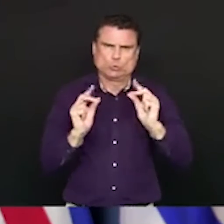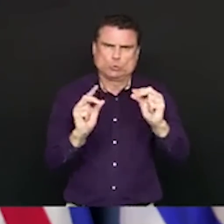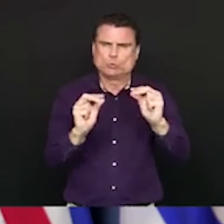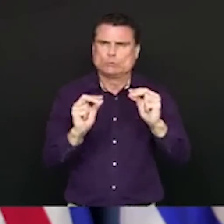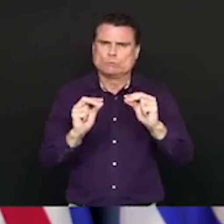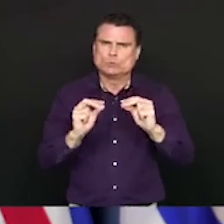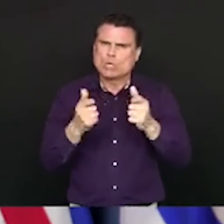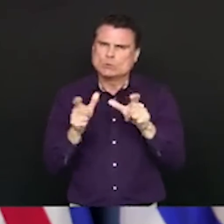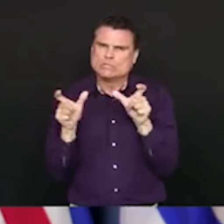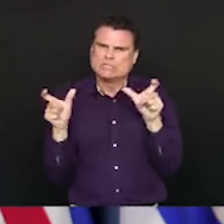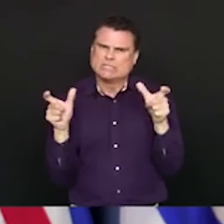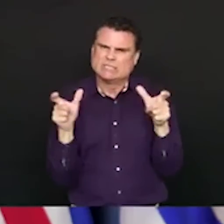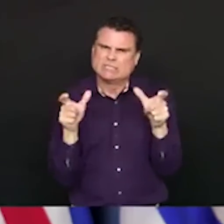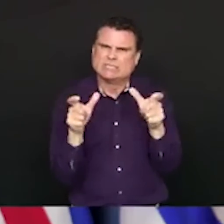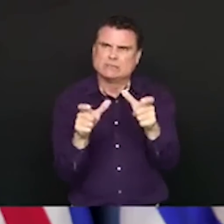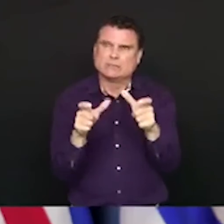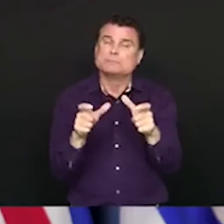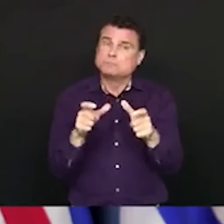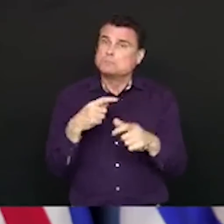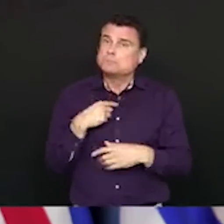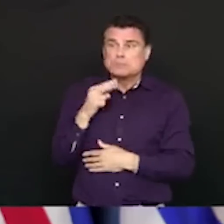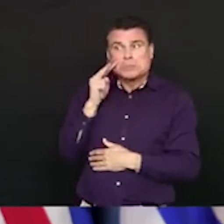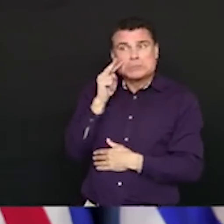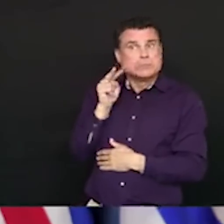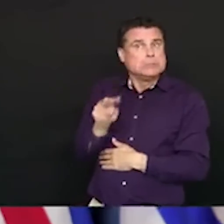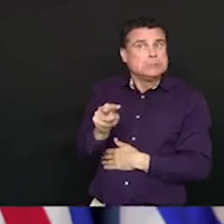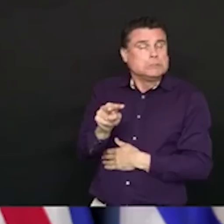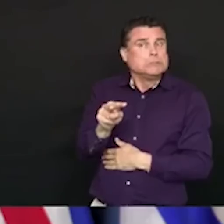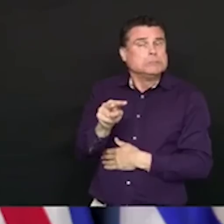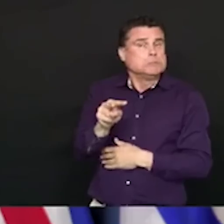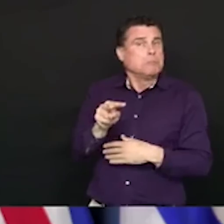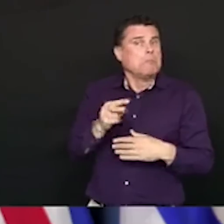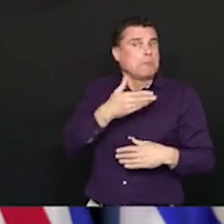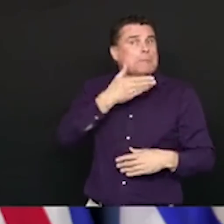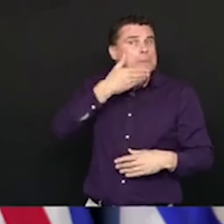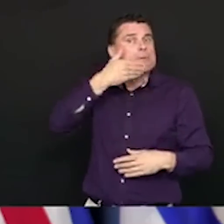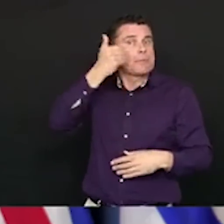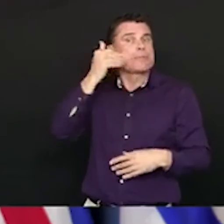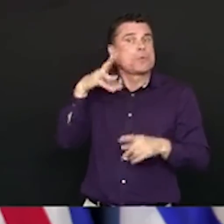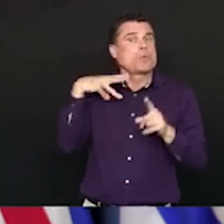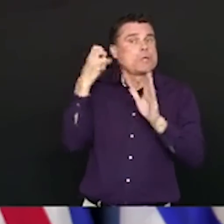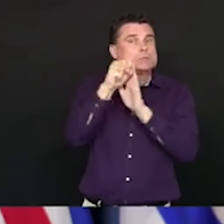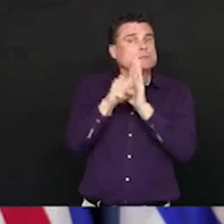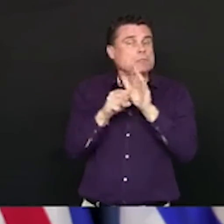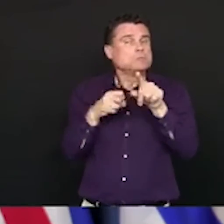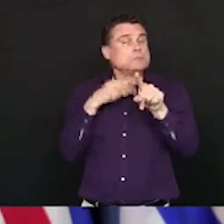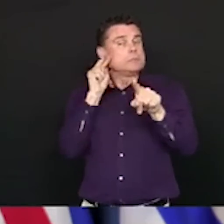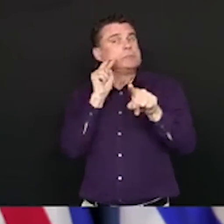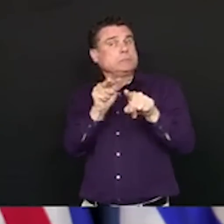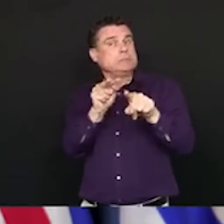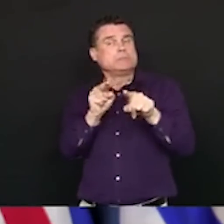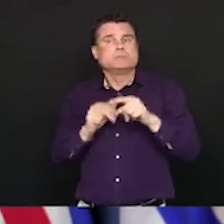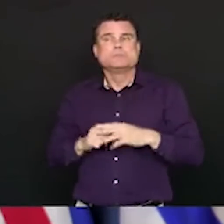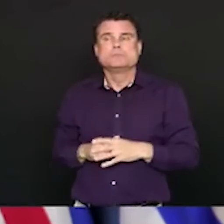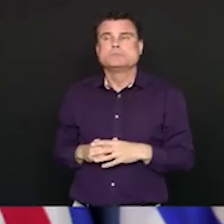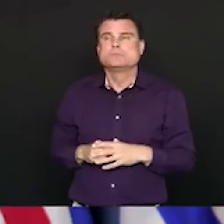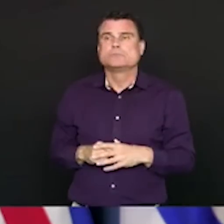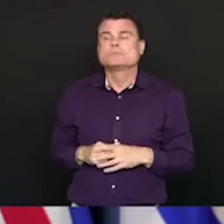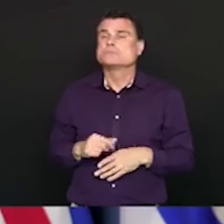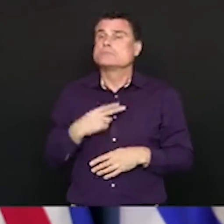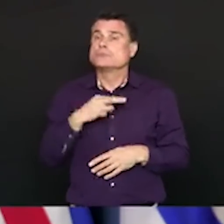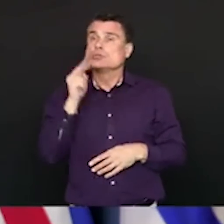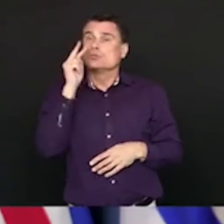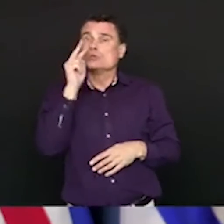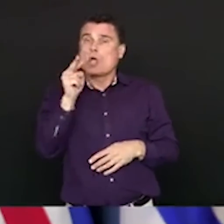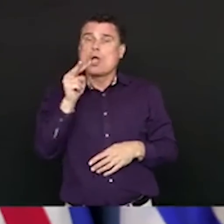point that Governor Inslee has dismantled a mobile facility and sent it to another jurisdiction where they can use it. So I'm